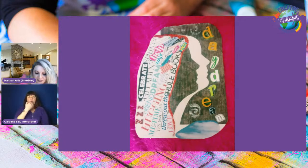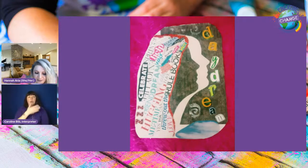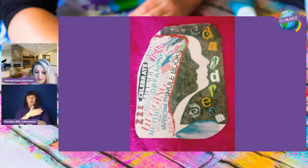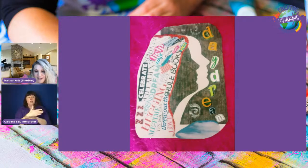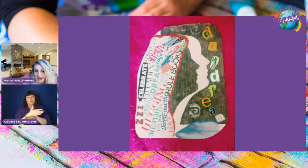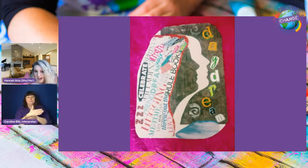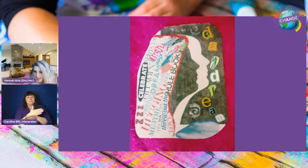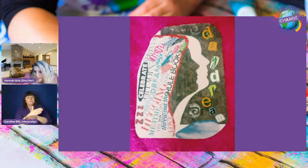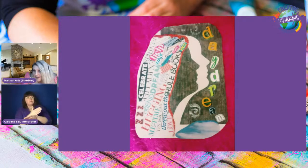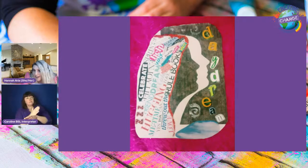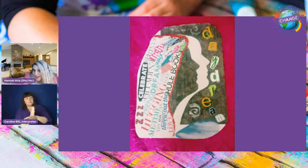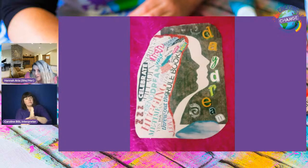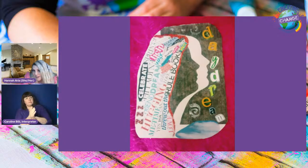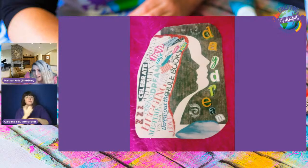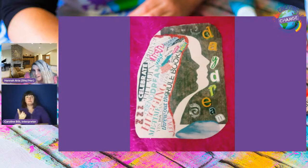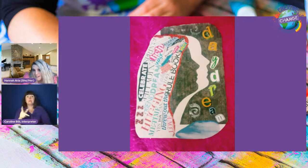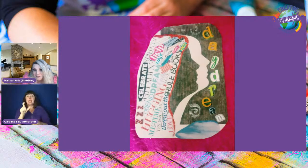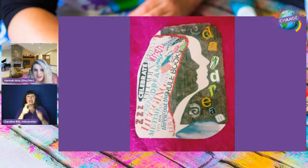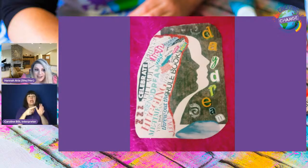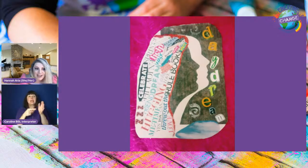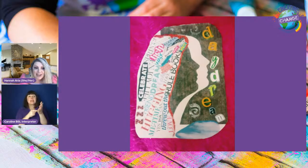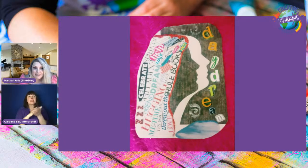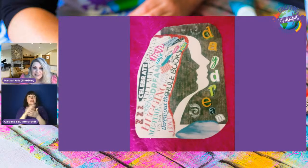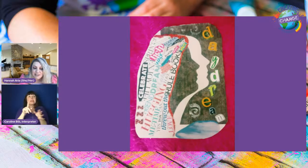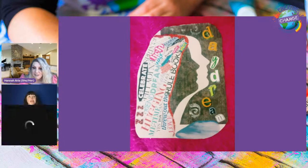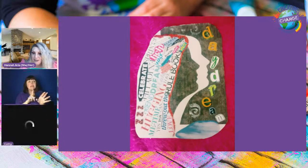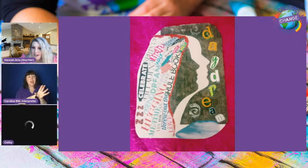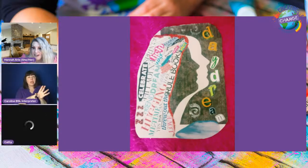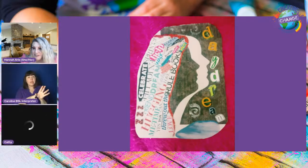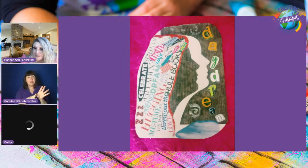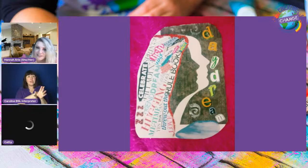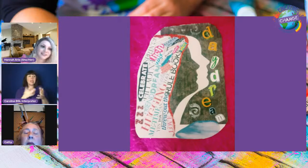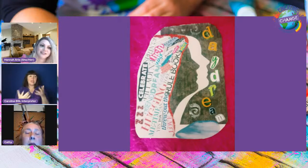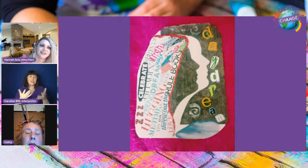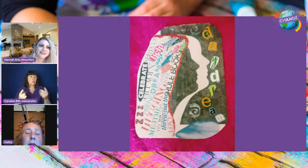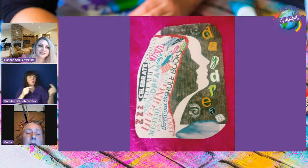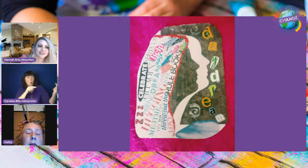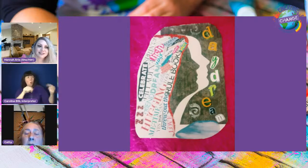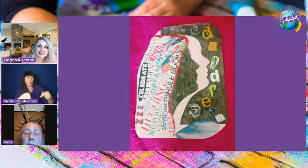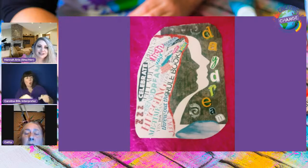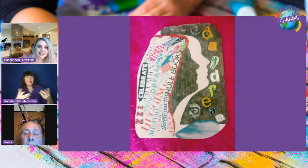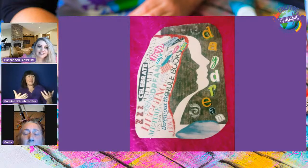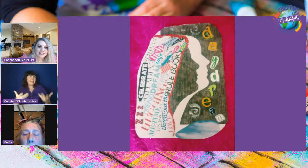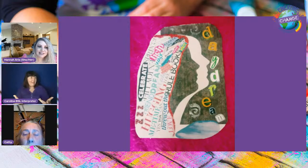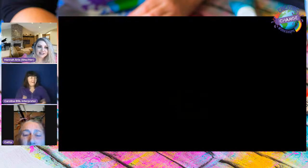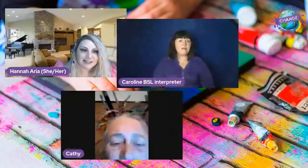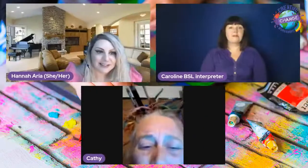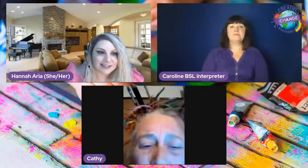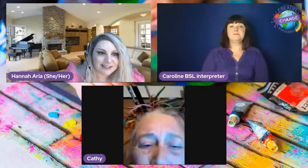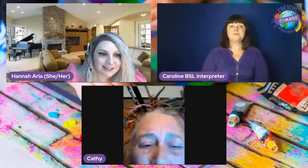much. But Kathy, you are next and you're here, which is brilliant. So